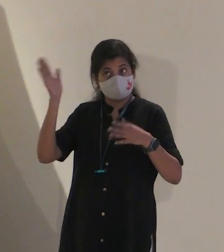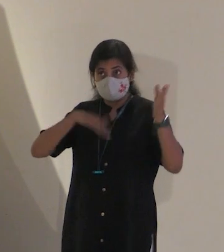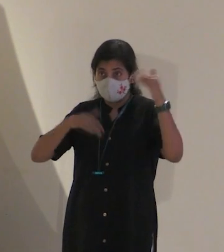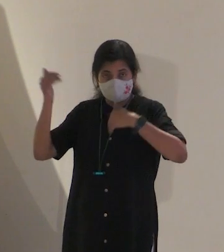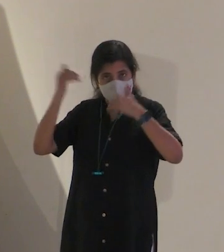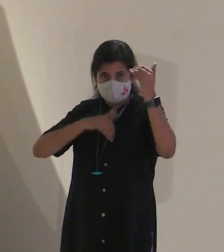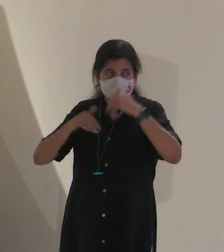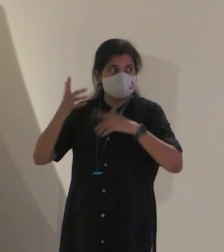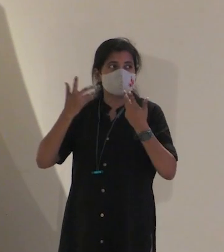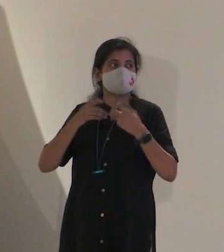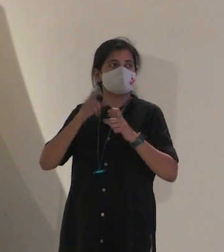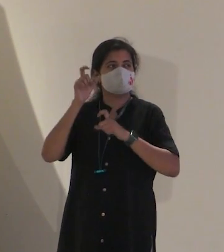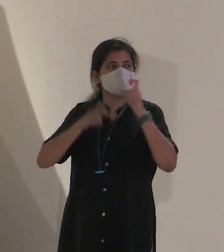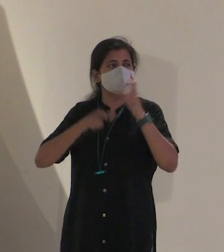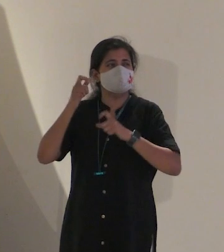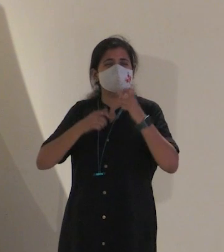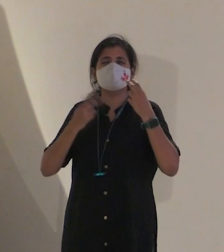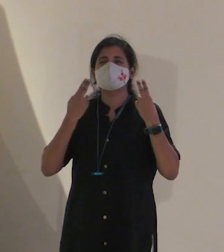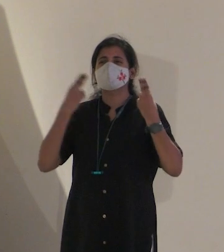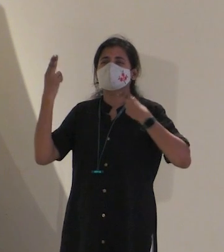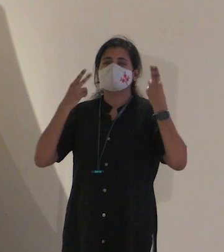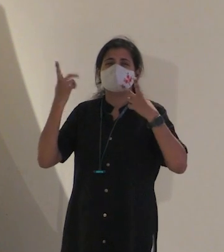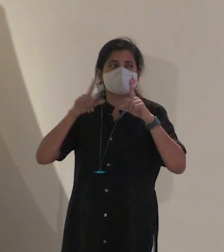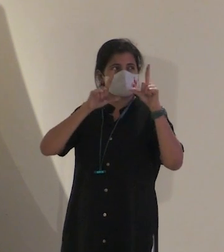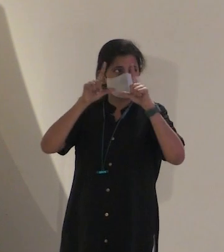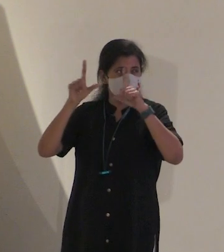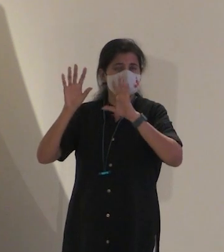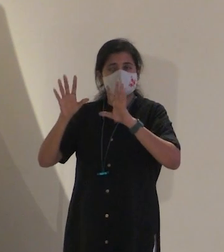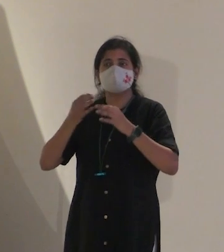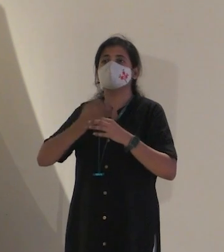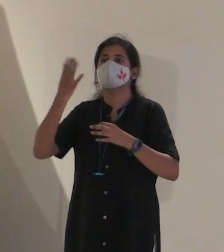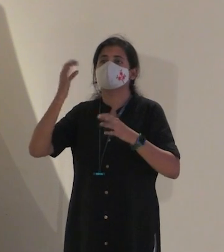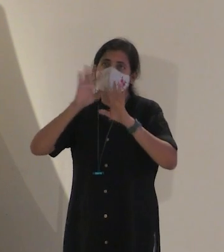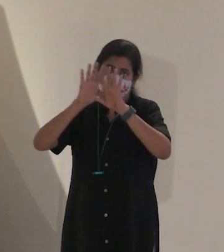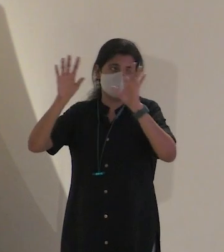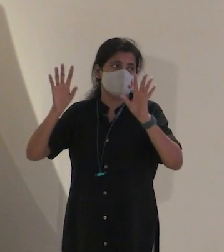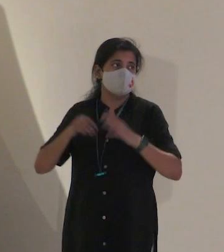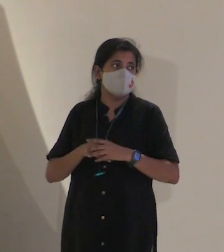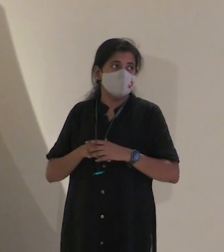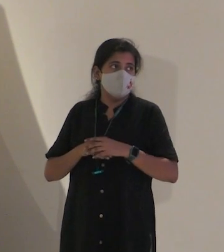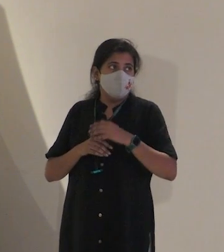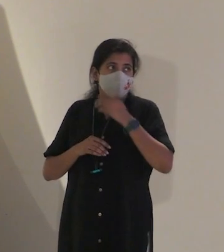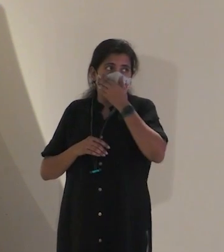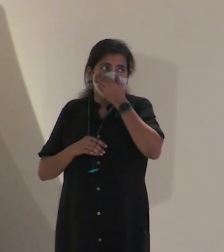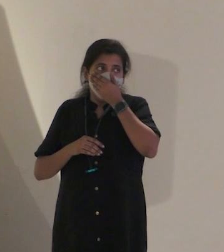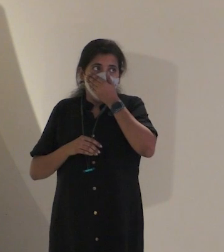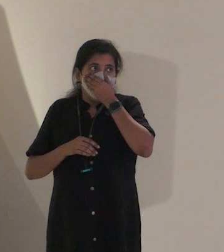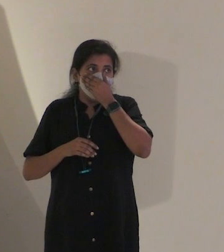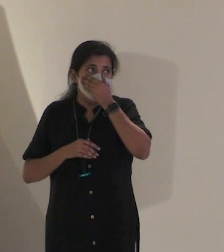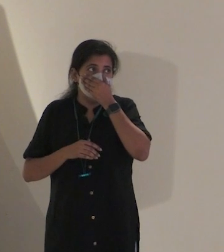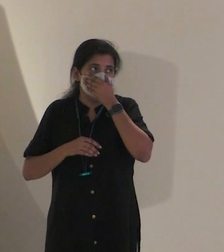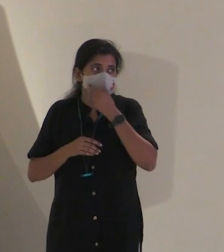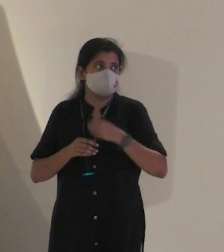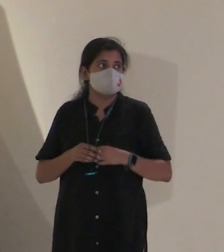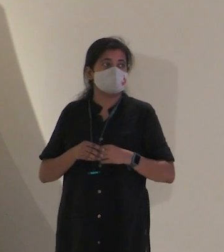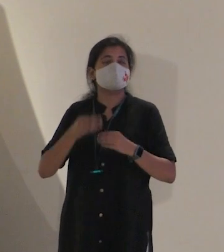of magnificent but small archives, specialized archives. And I think some